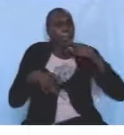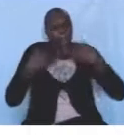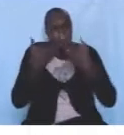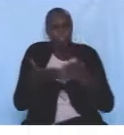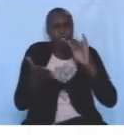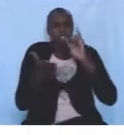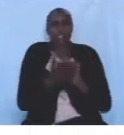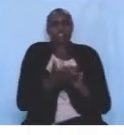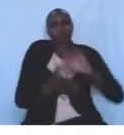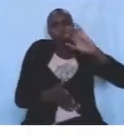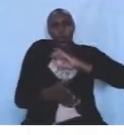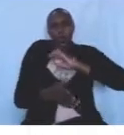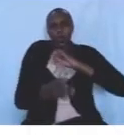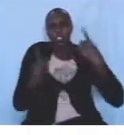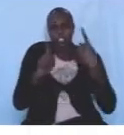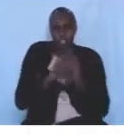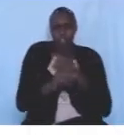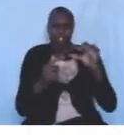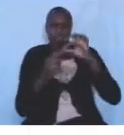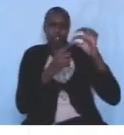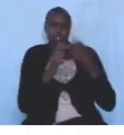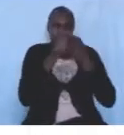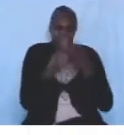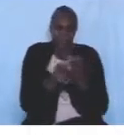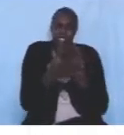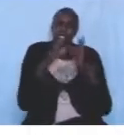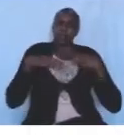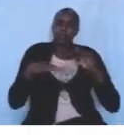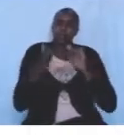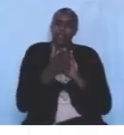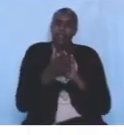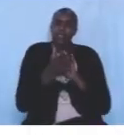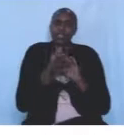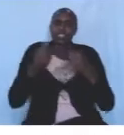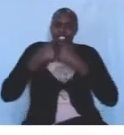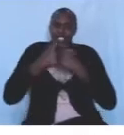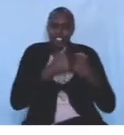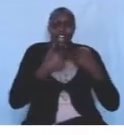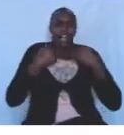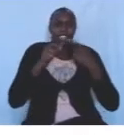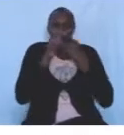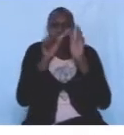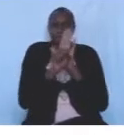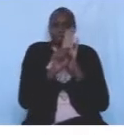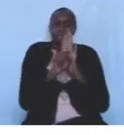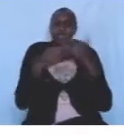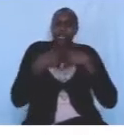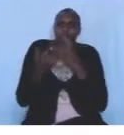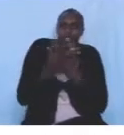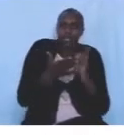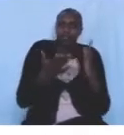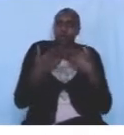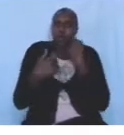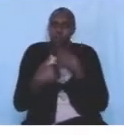given your own different unique gift. There are people who are multi-talented or multi-gifted, and there are those